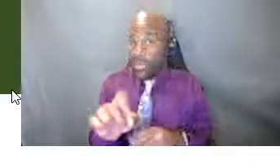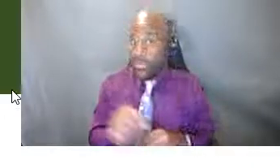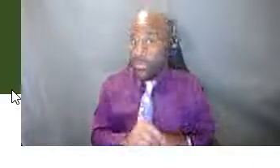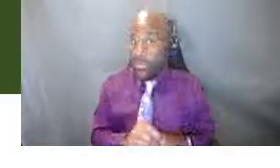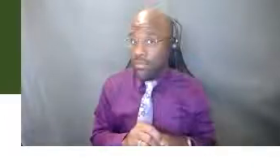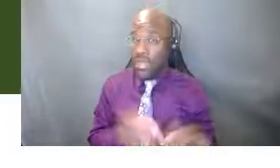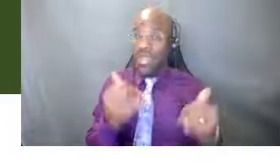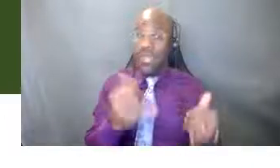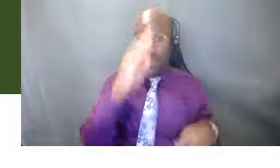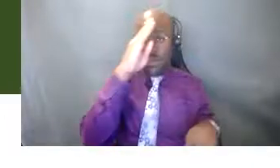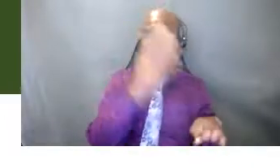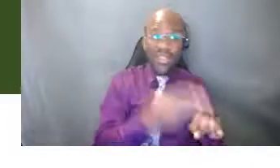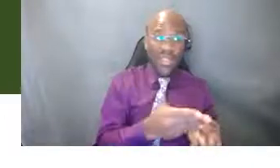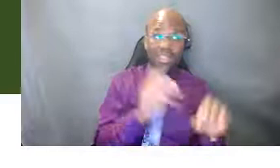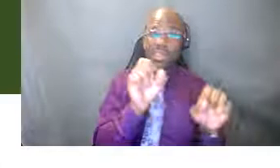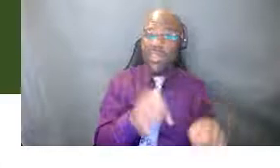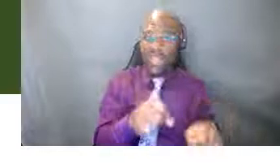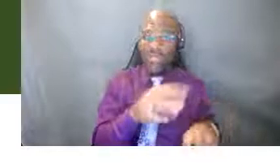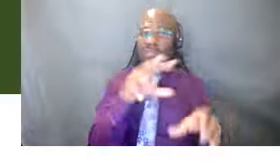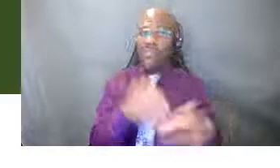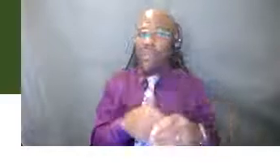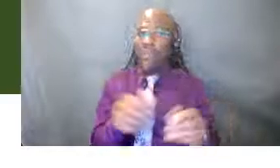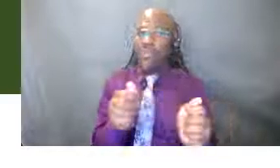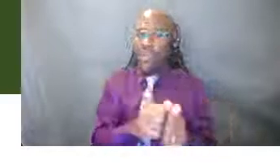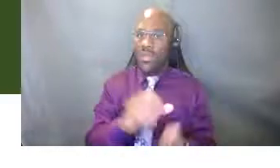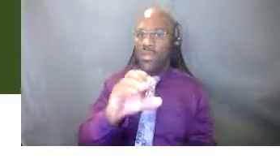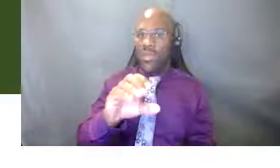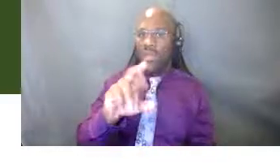involvement with the criminal justice system.